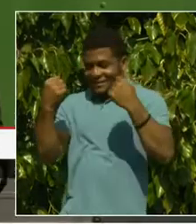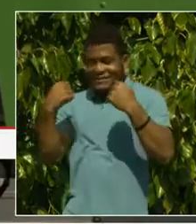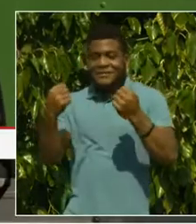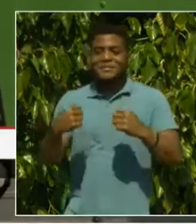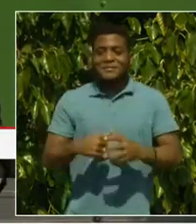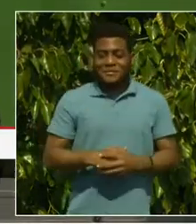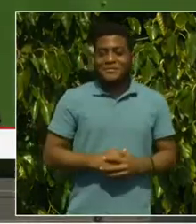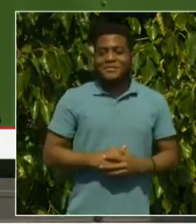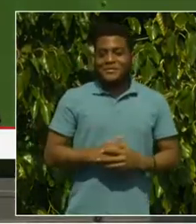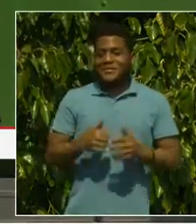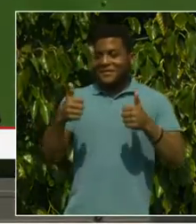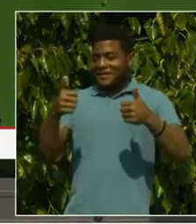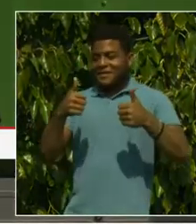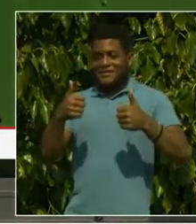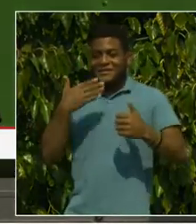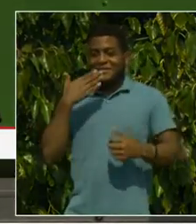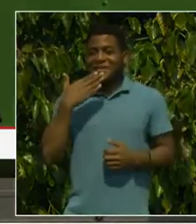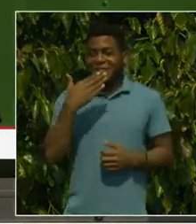Thank you all for bearing with me.